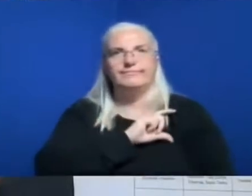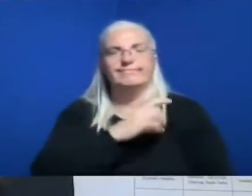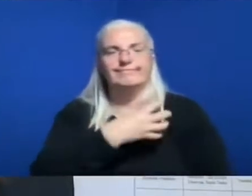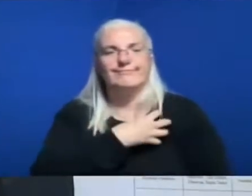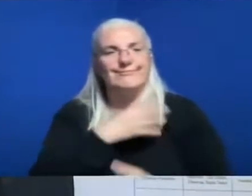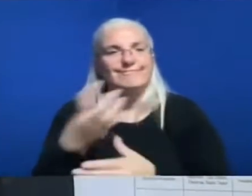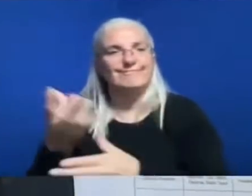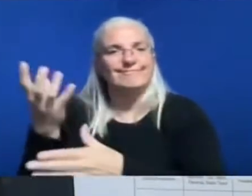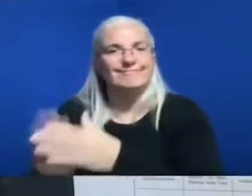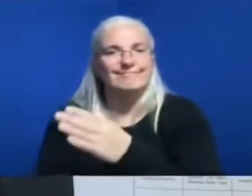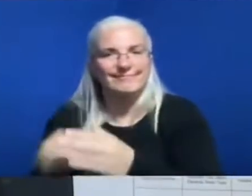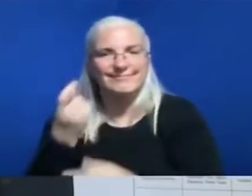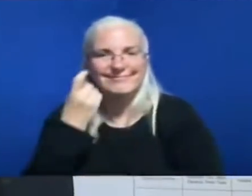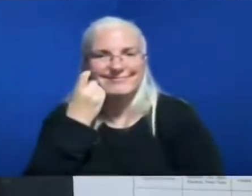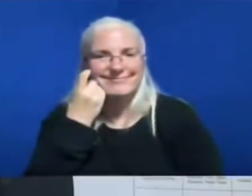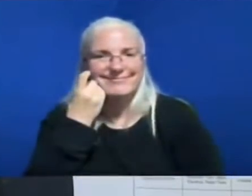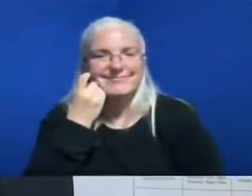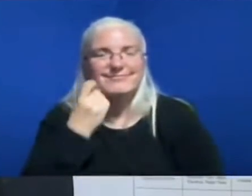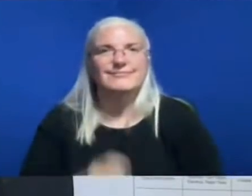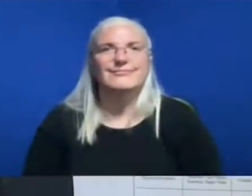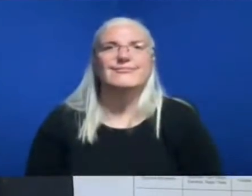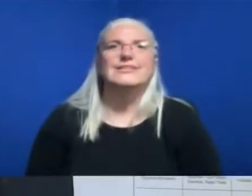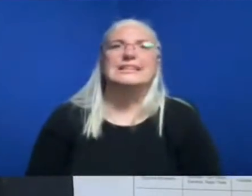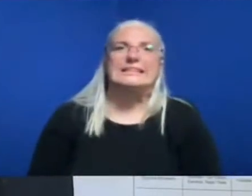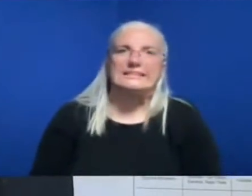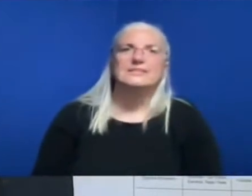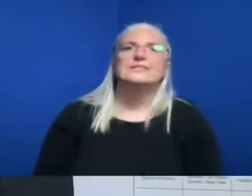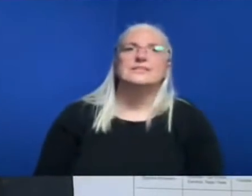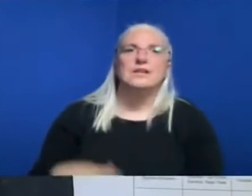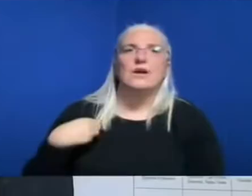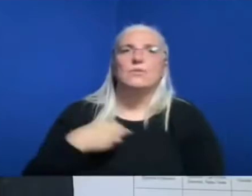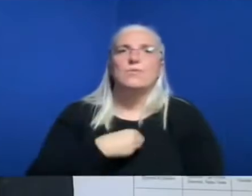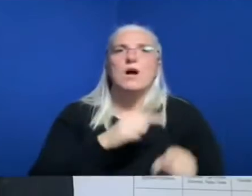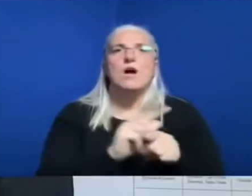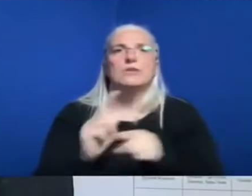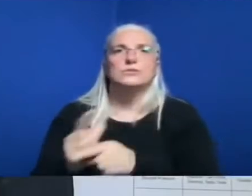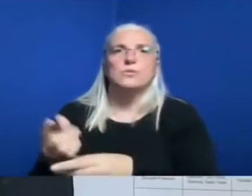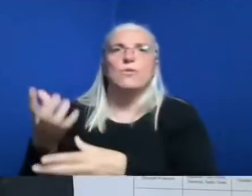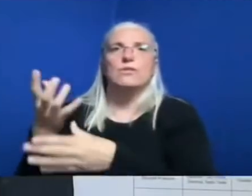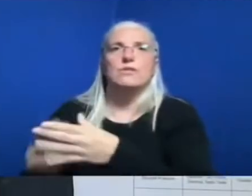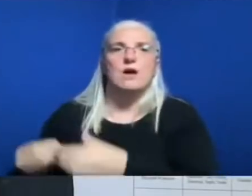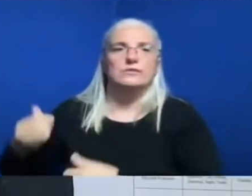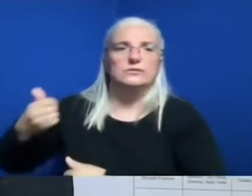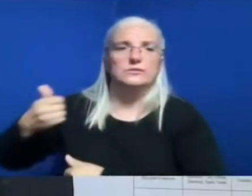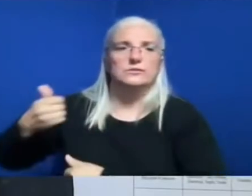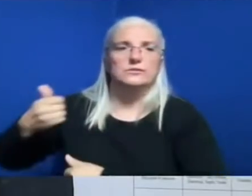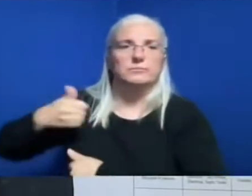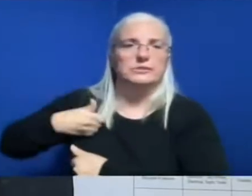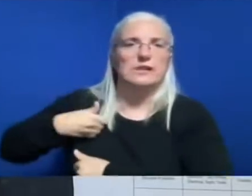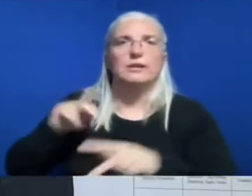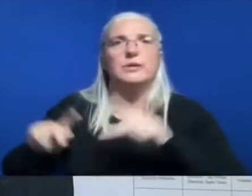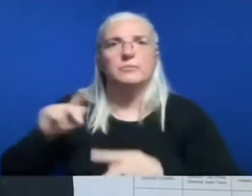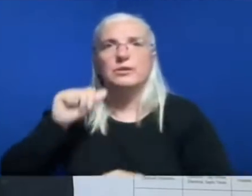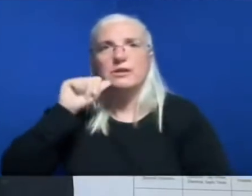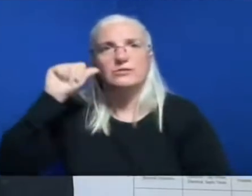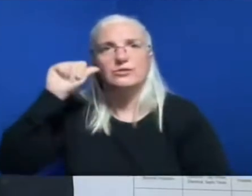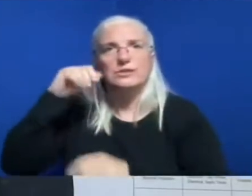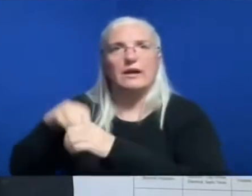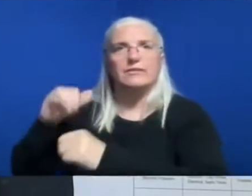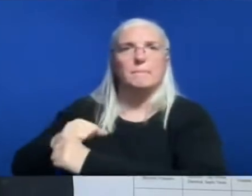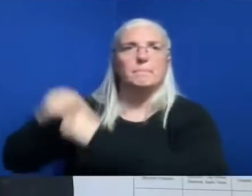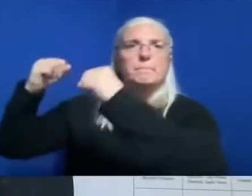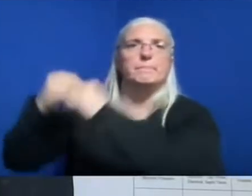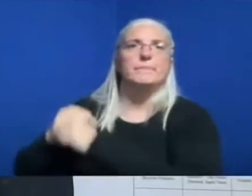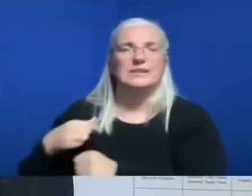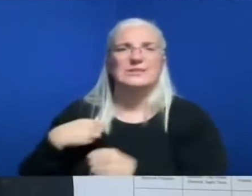personnel. We've had loss of our military personnel yesterday, and really just want to acknowledge all of our first responders,